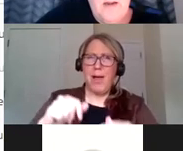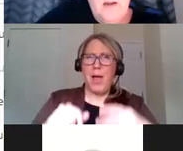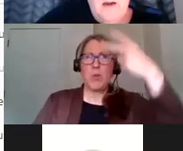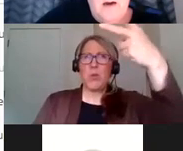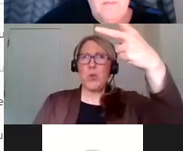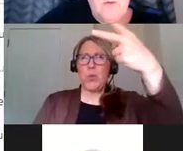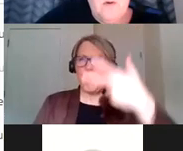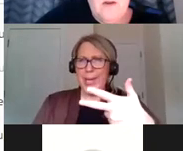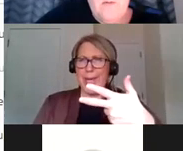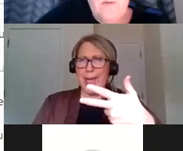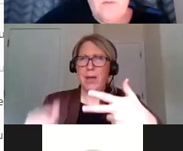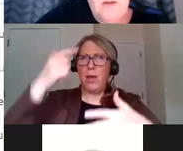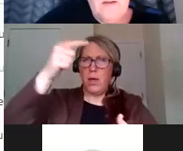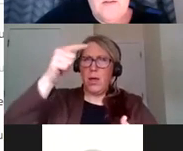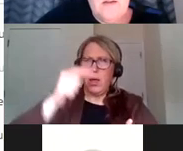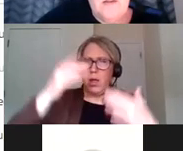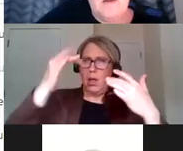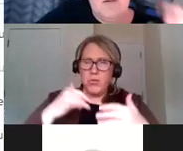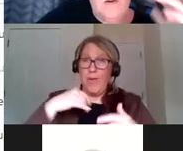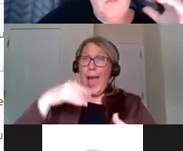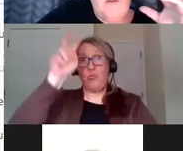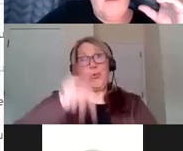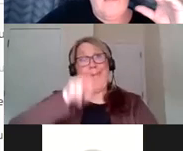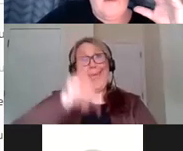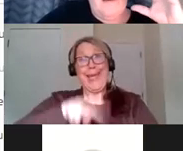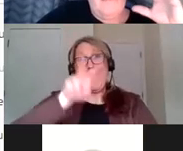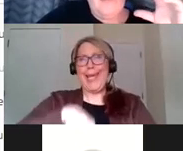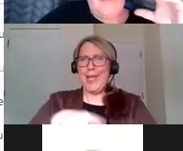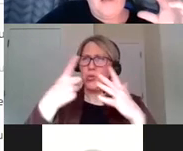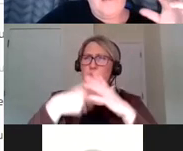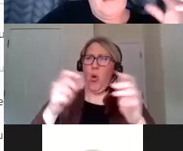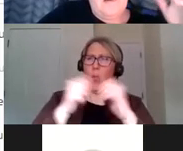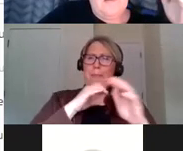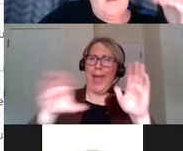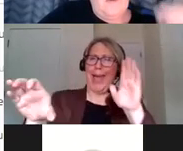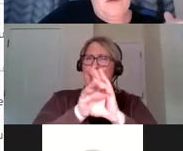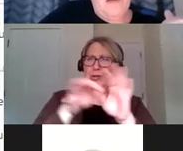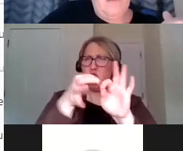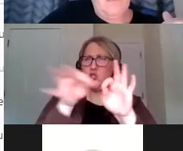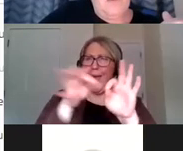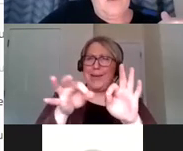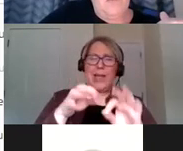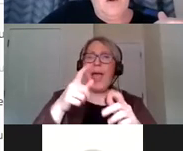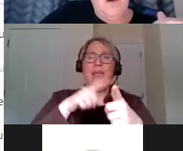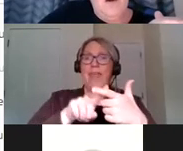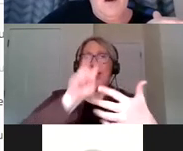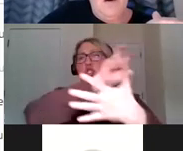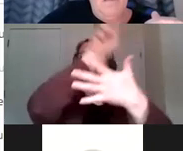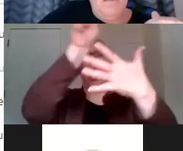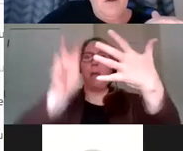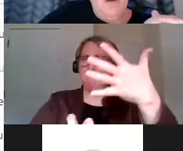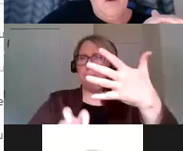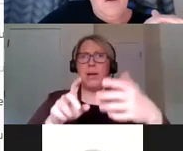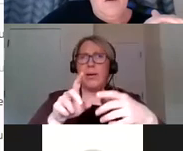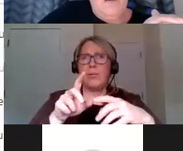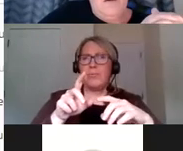3. So if I were to read this, it's going to start with my image text, and then it's going to bring me down to